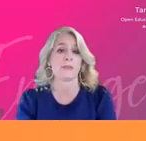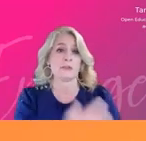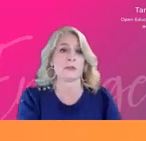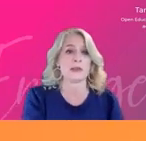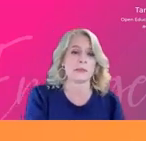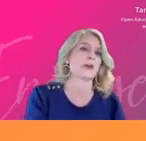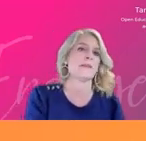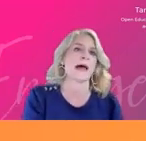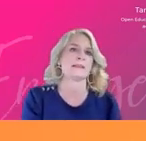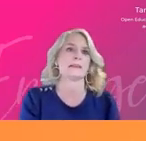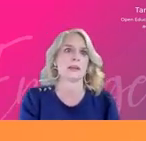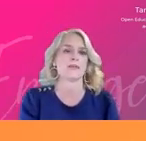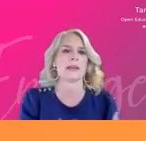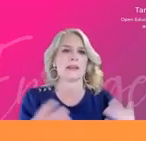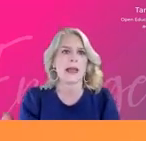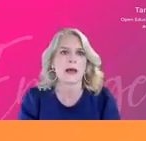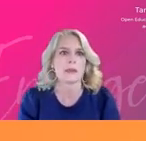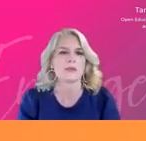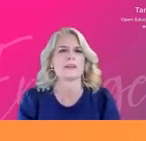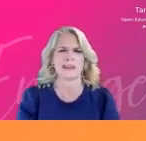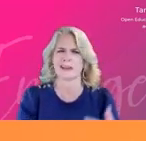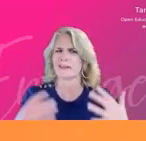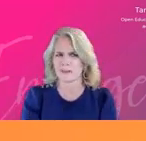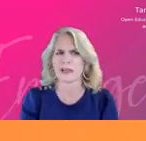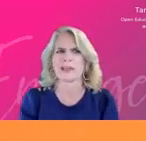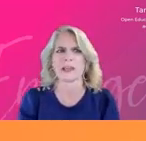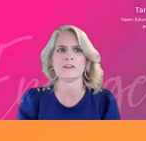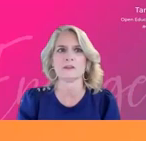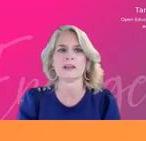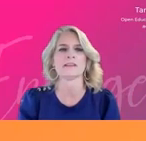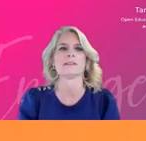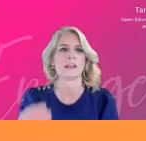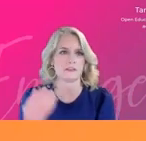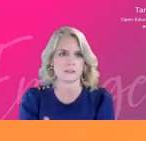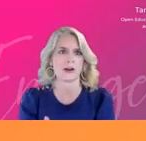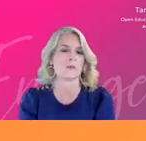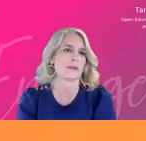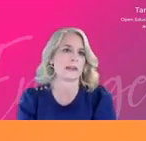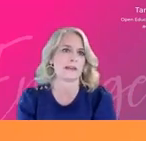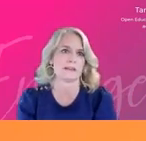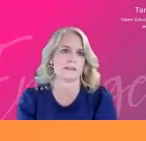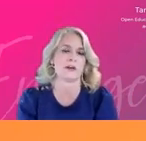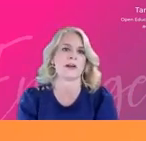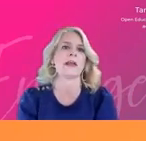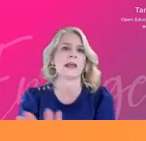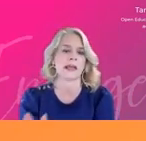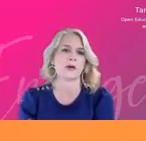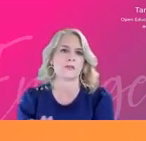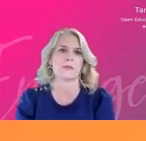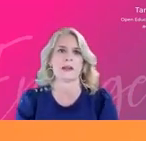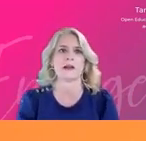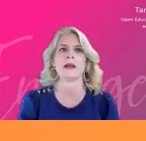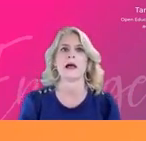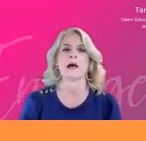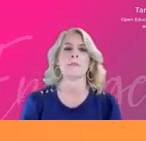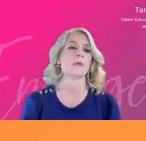survey absolutely mirrored that, you know, that, yeah, people are excited. They felt like they could do this. They could start where they needed to start and go